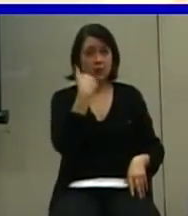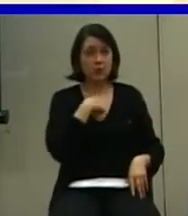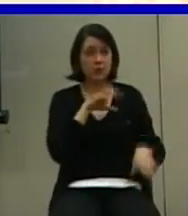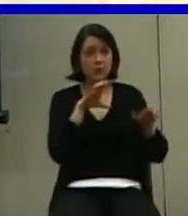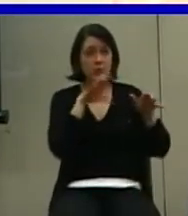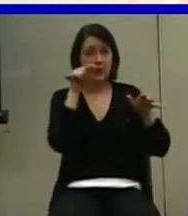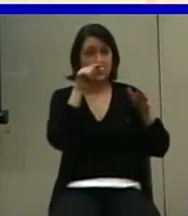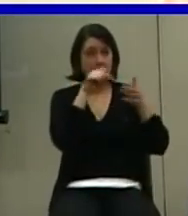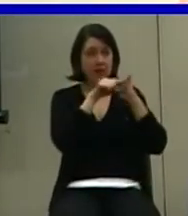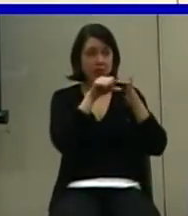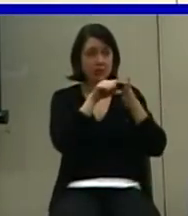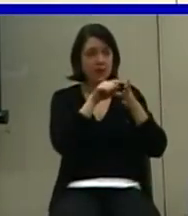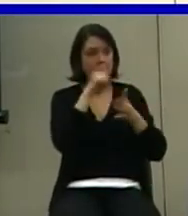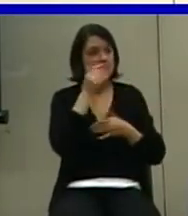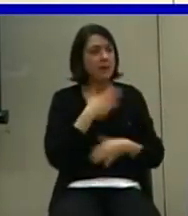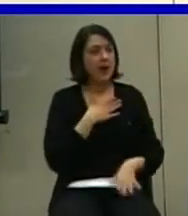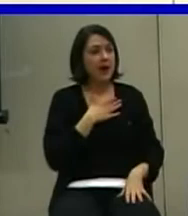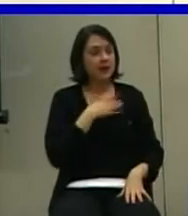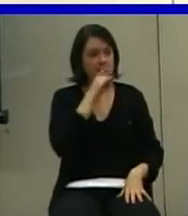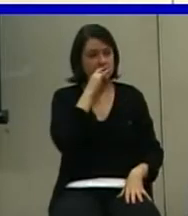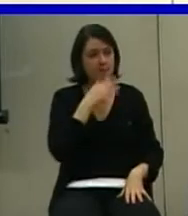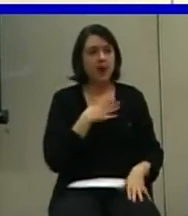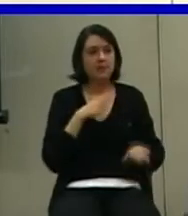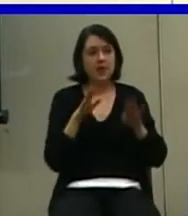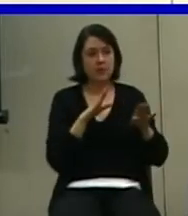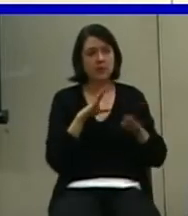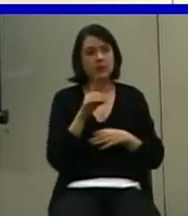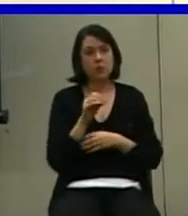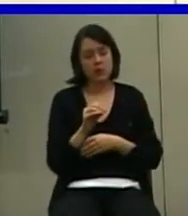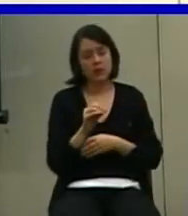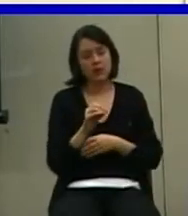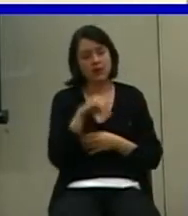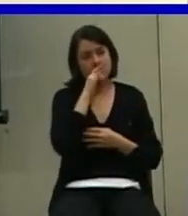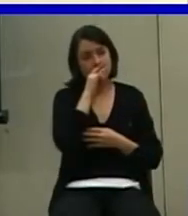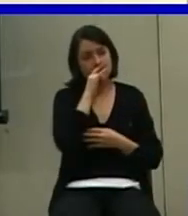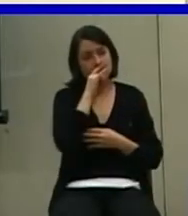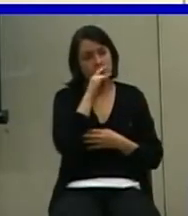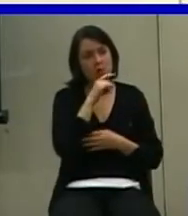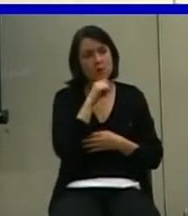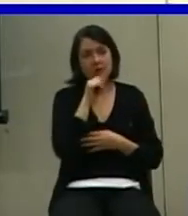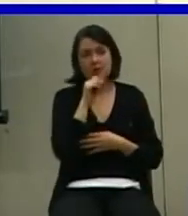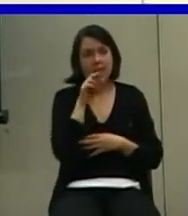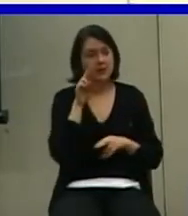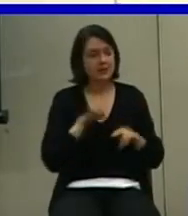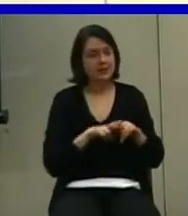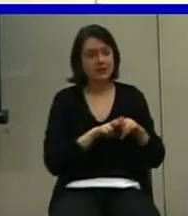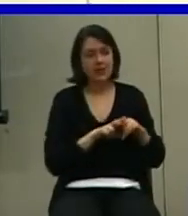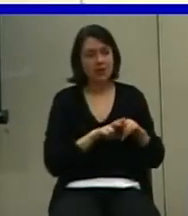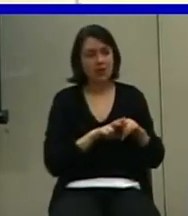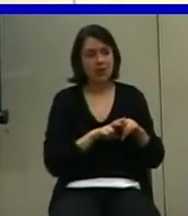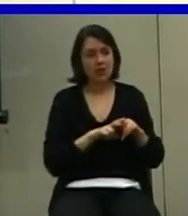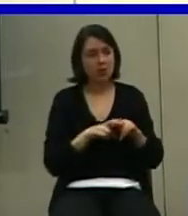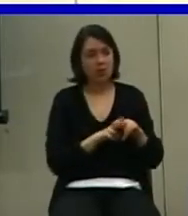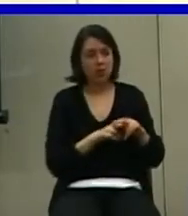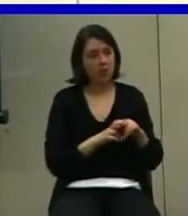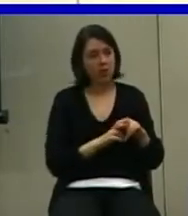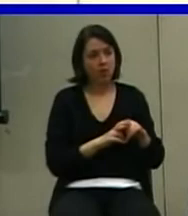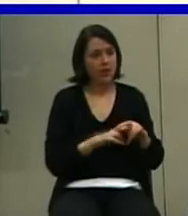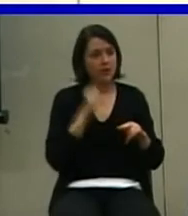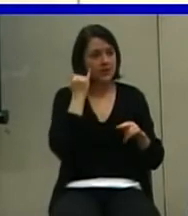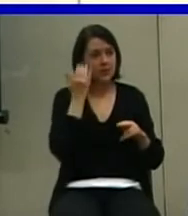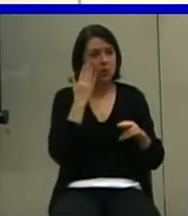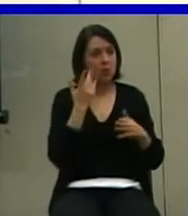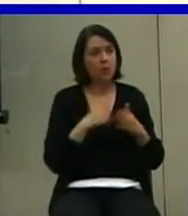these pages. Because my kids, my behavior disordered kids, would not sit still for 3 seconds if they didn't know what was